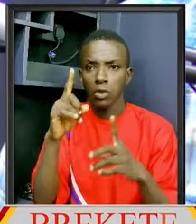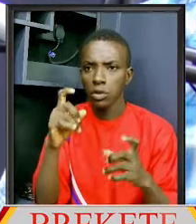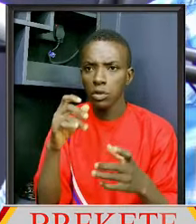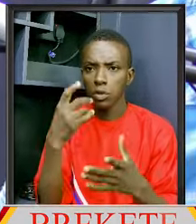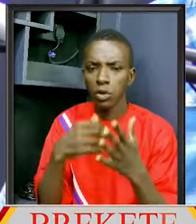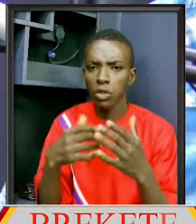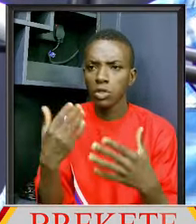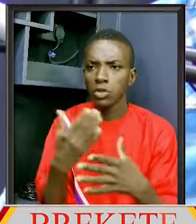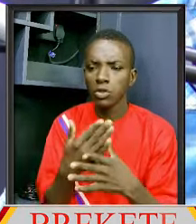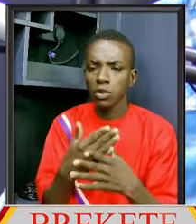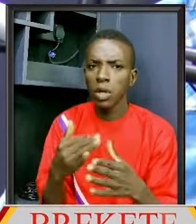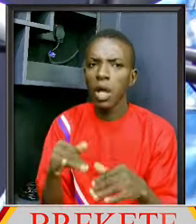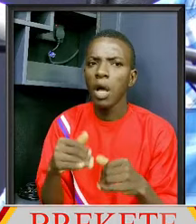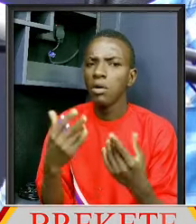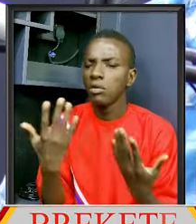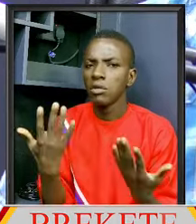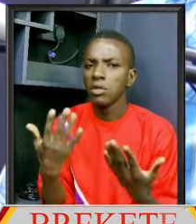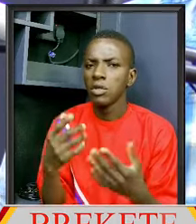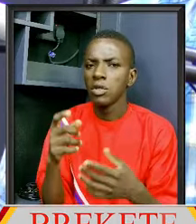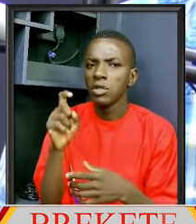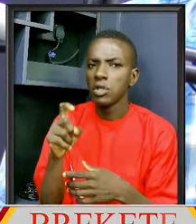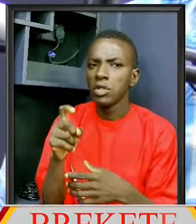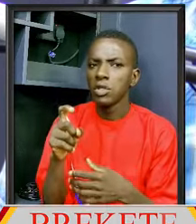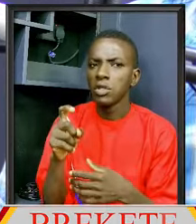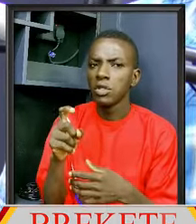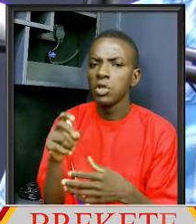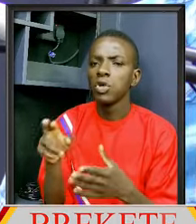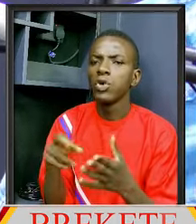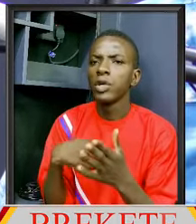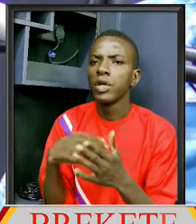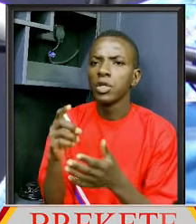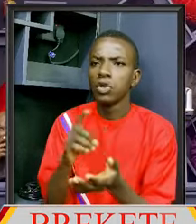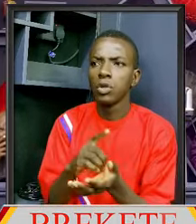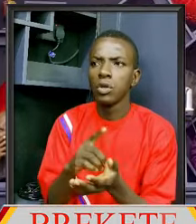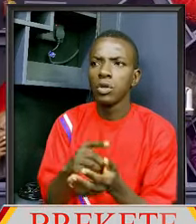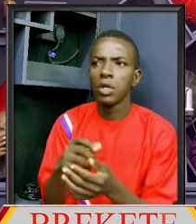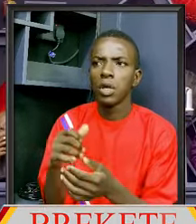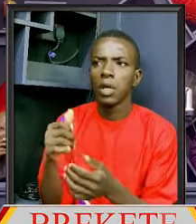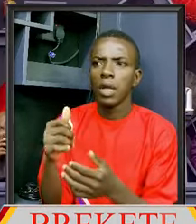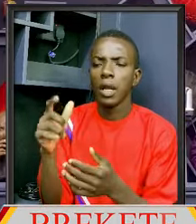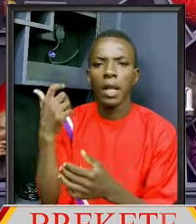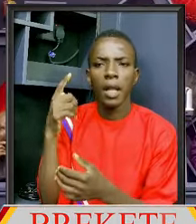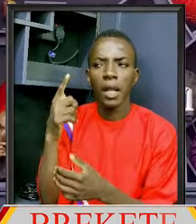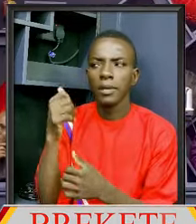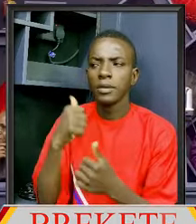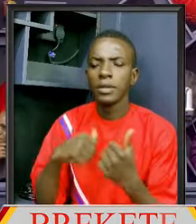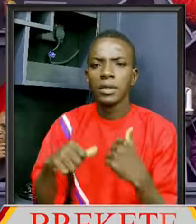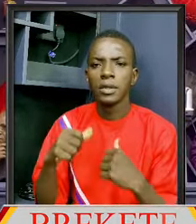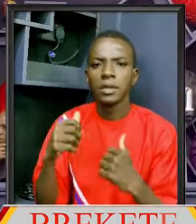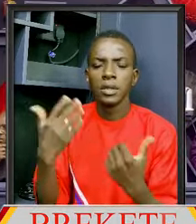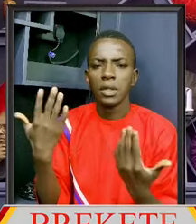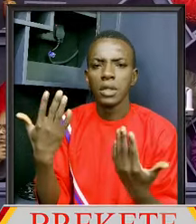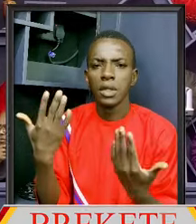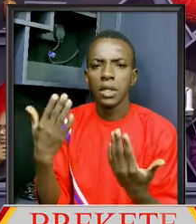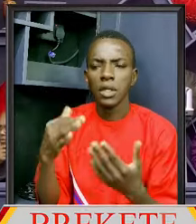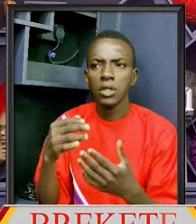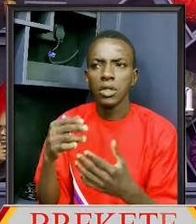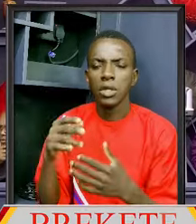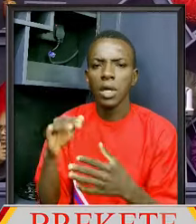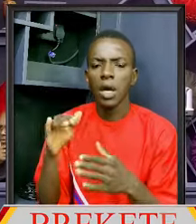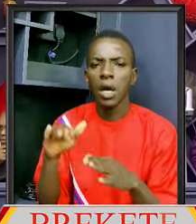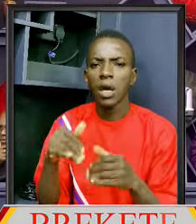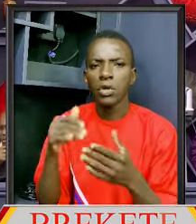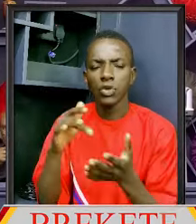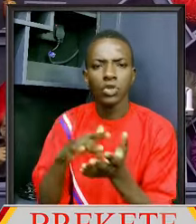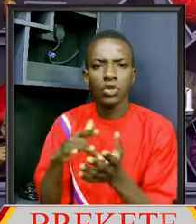suspect waiting the worry. How you read the doctor? Have you read lab science? Have you read pharmacy? How now you go